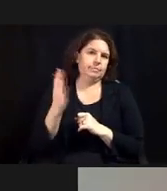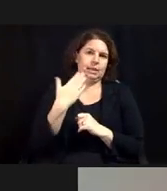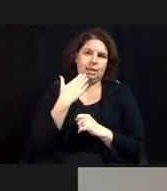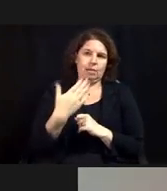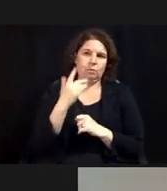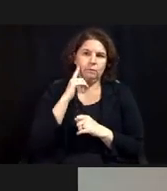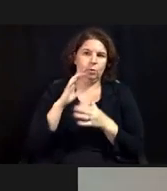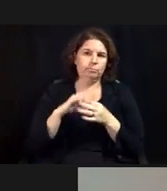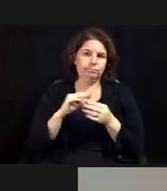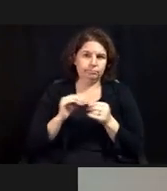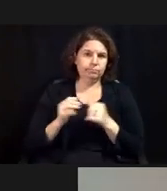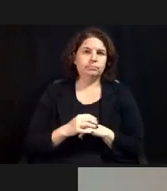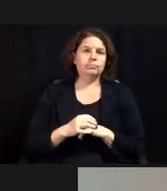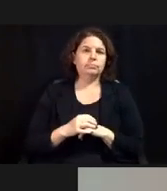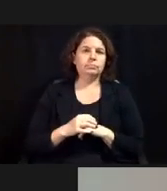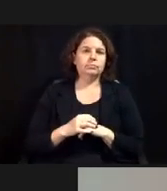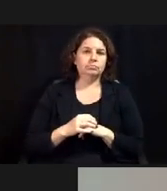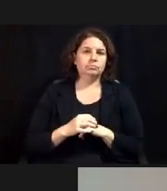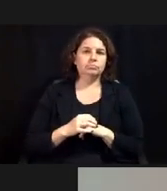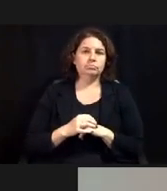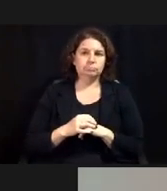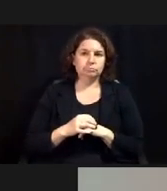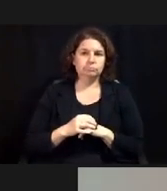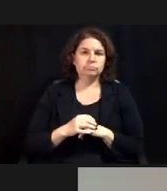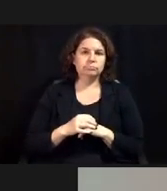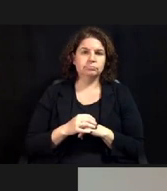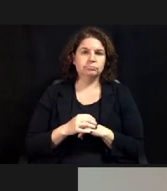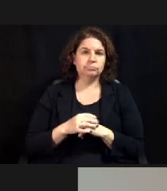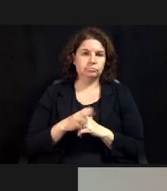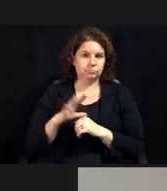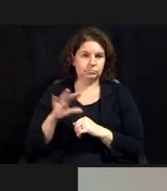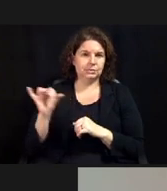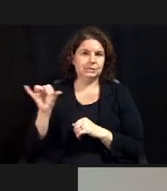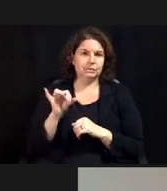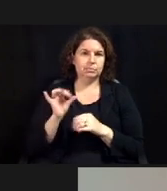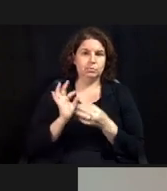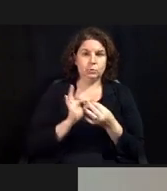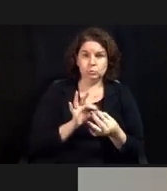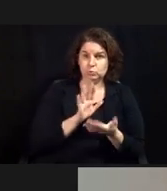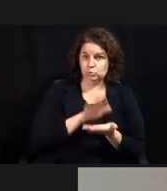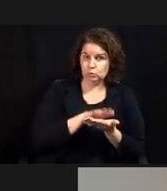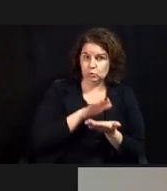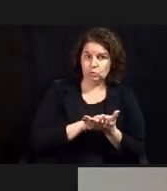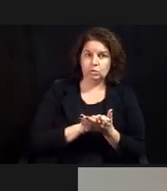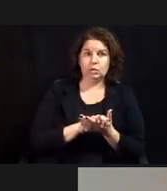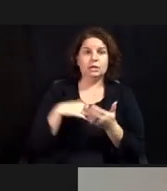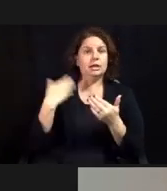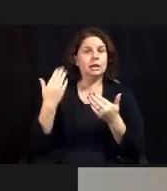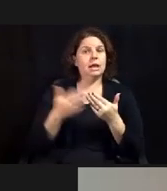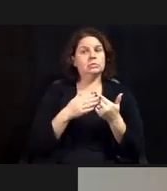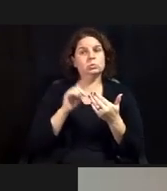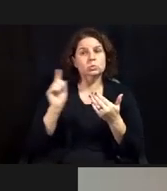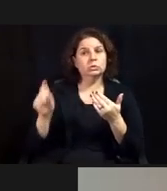explanation. And on the similar theme of schools, our next question that was submitted